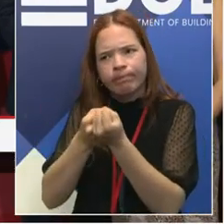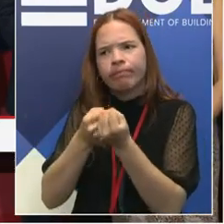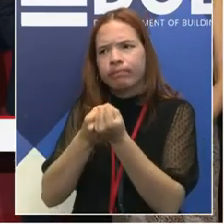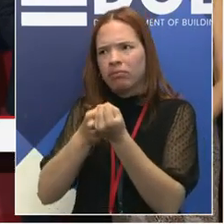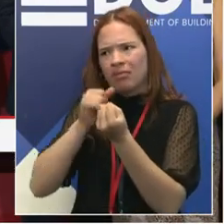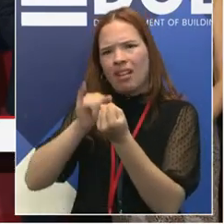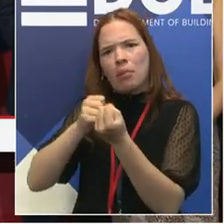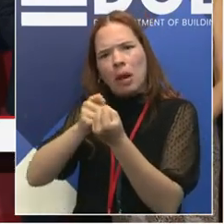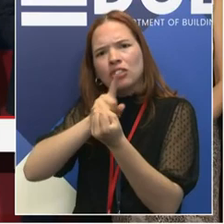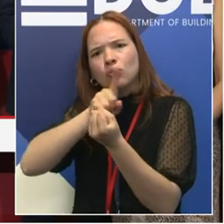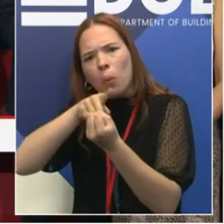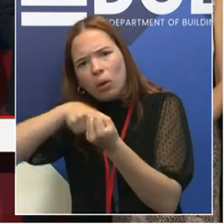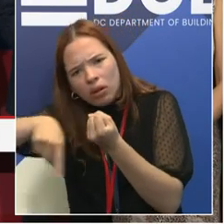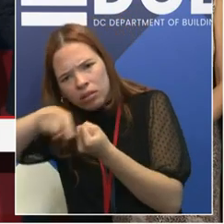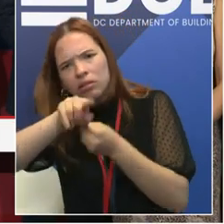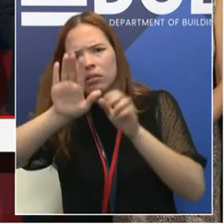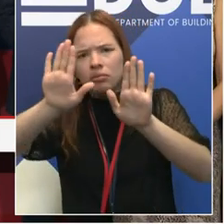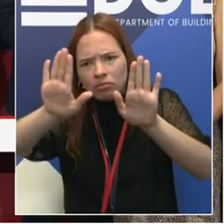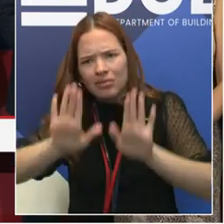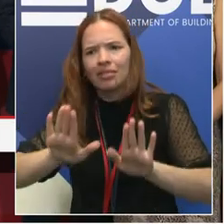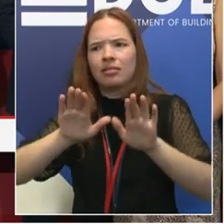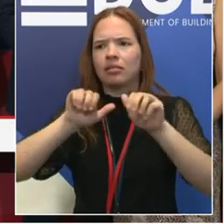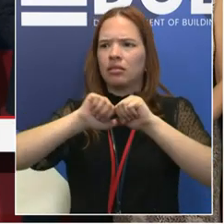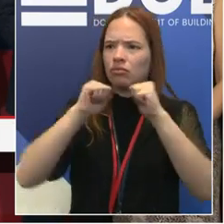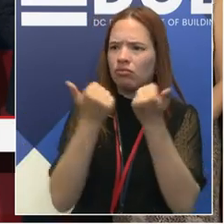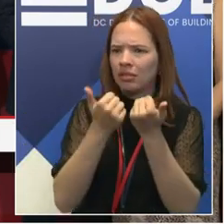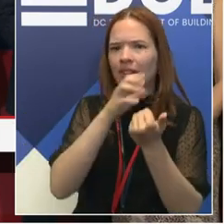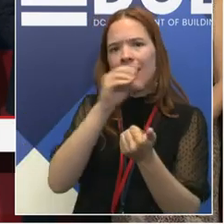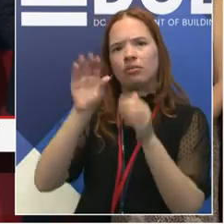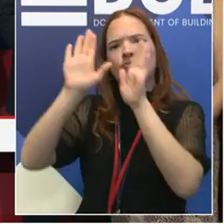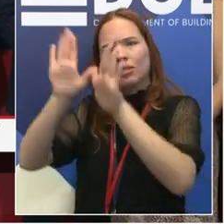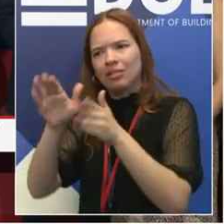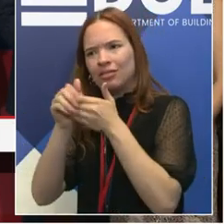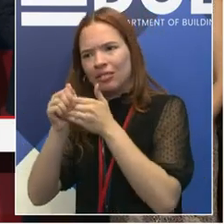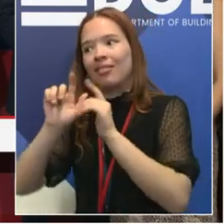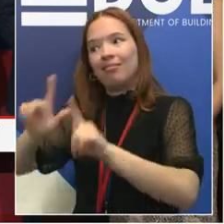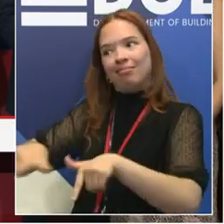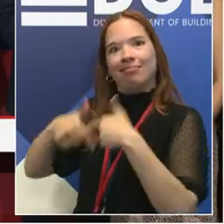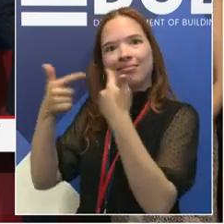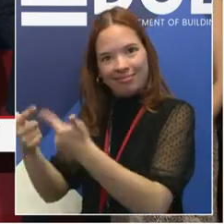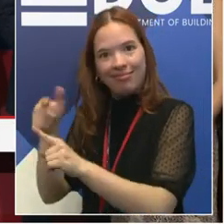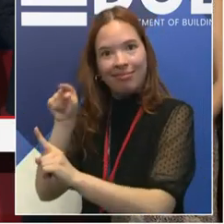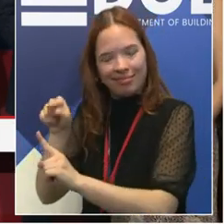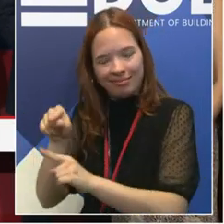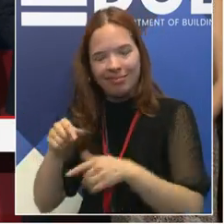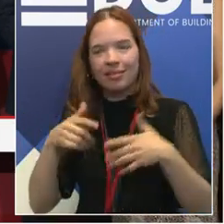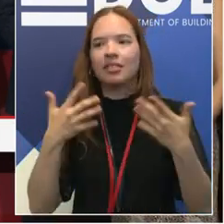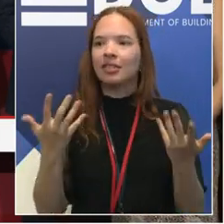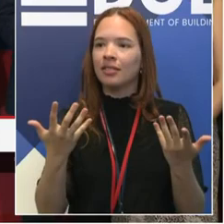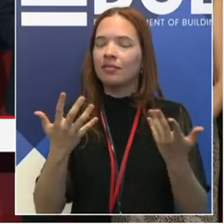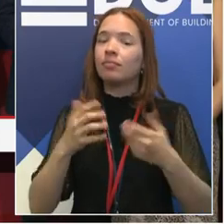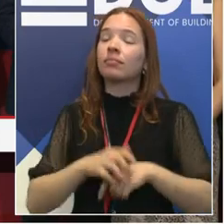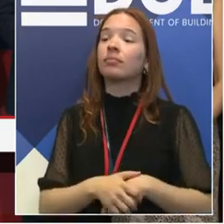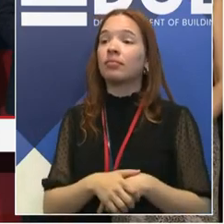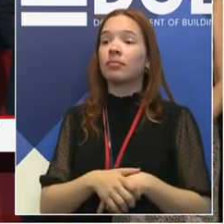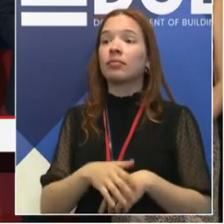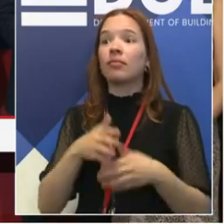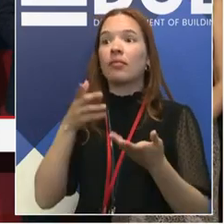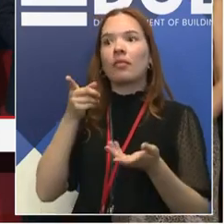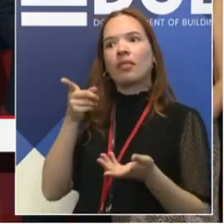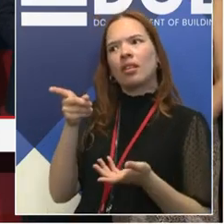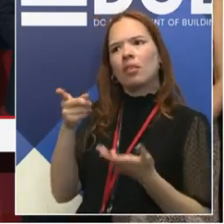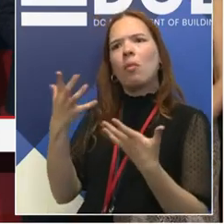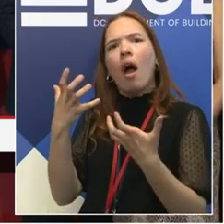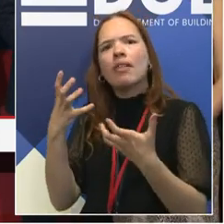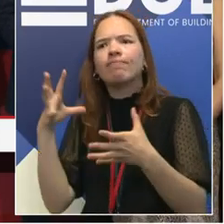great agency to another great director. And he said, Mayor, please make an appointment because I want to be a part of the